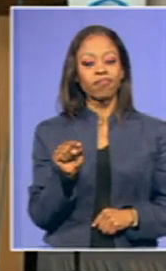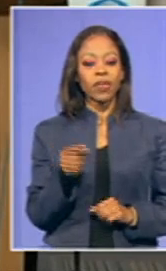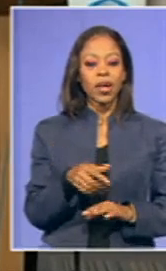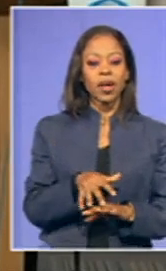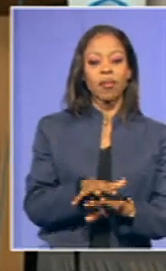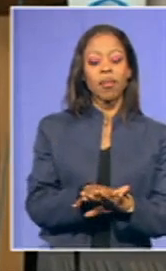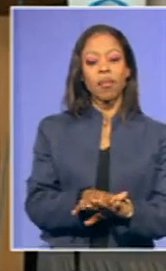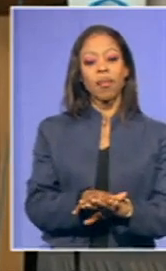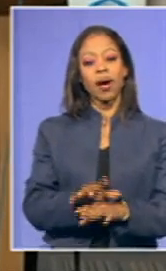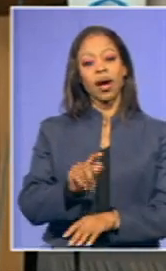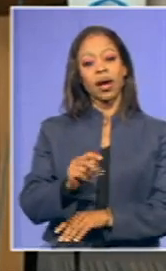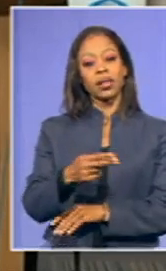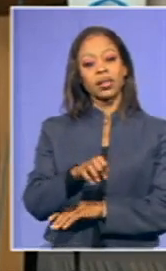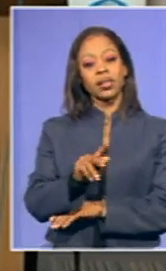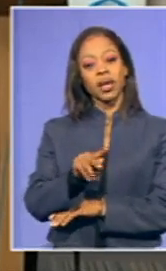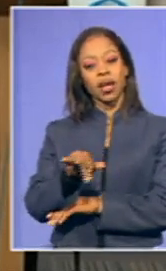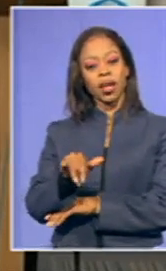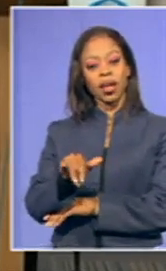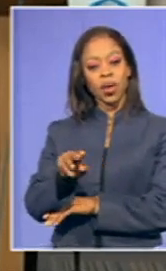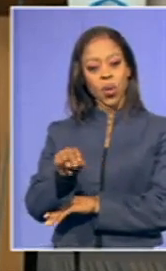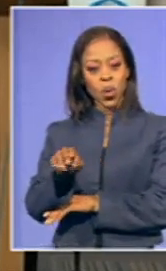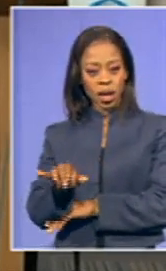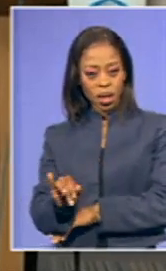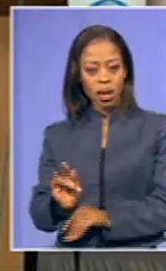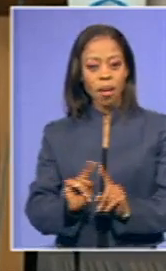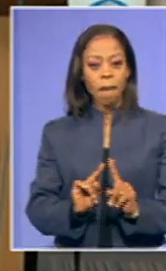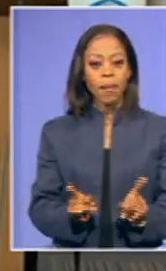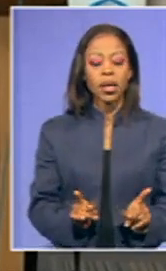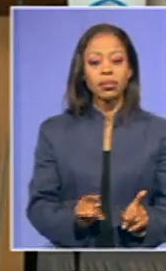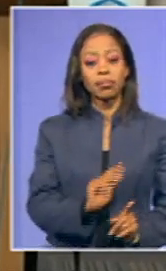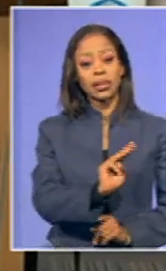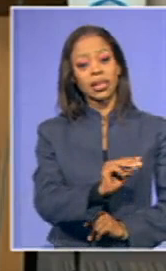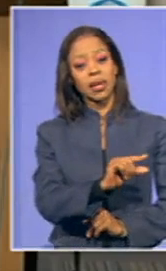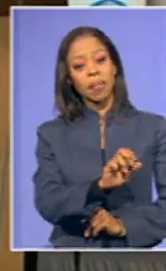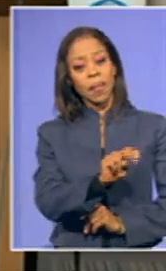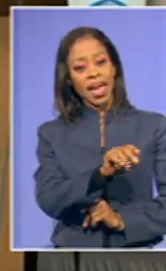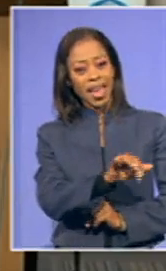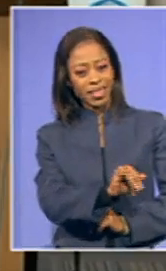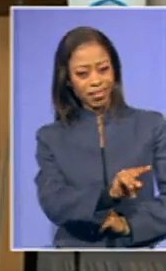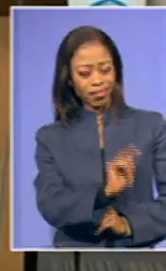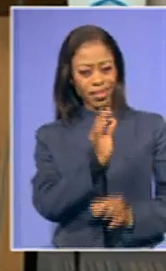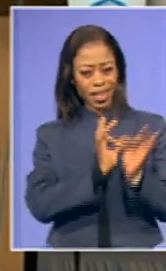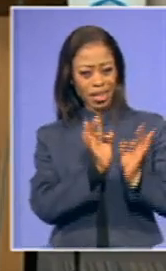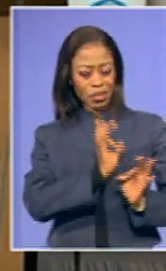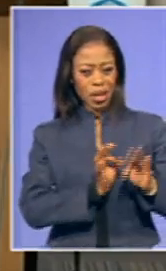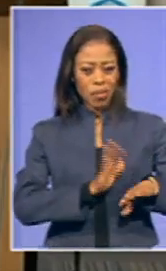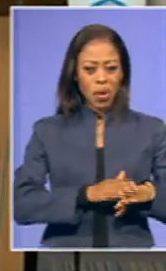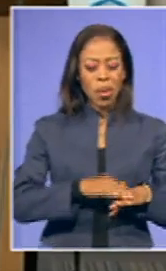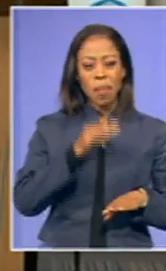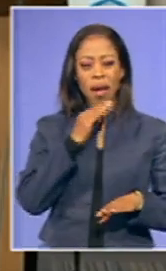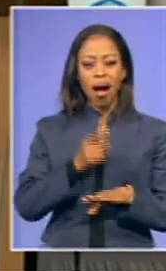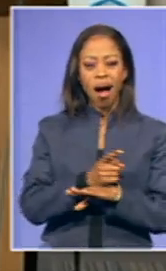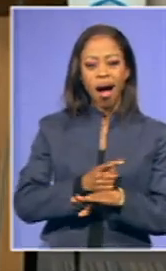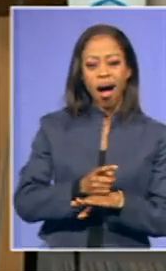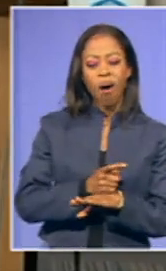by eThekwini in terms of reticulation, but can Umgeni Water shed any light in terms of the hours